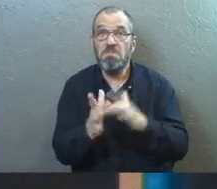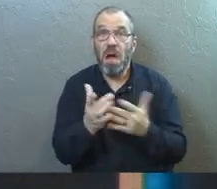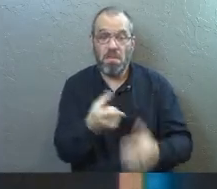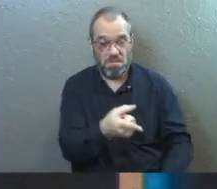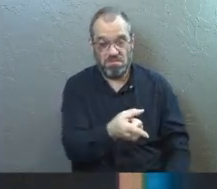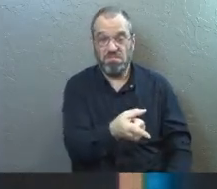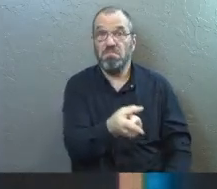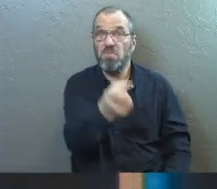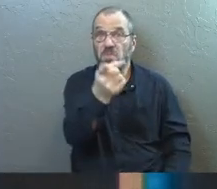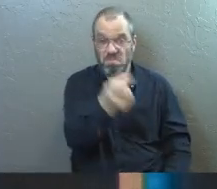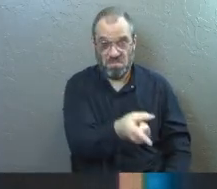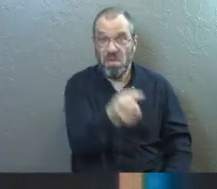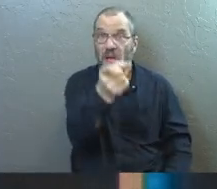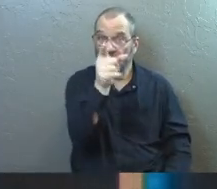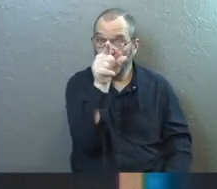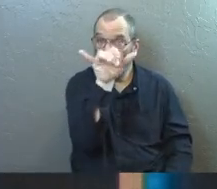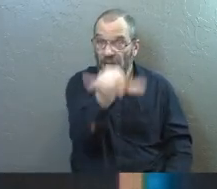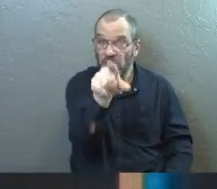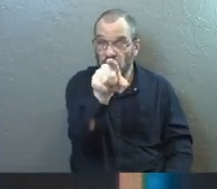right?